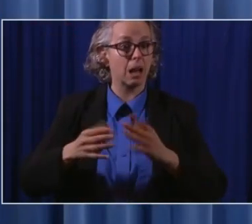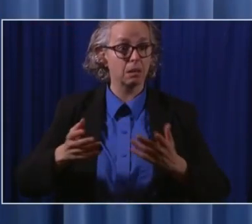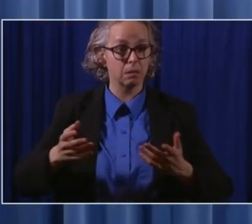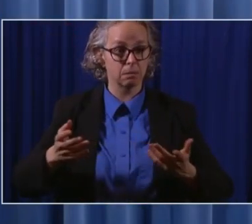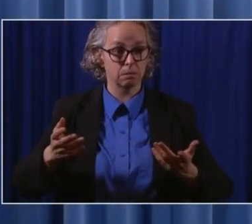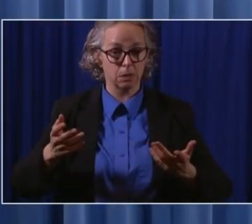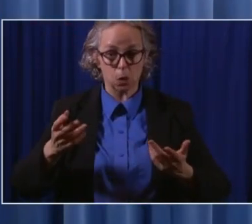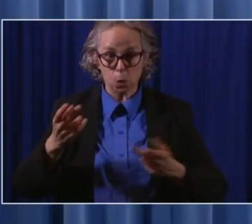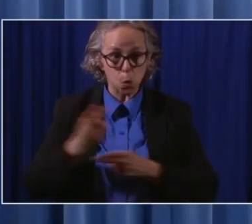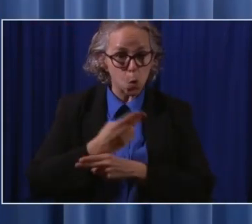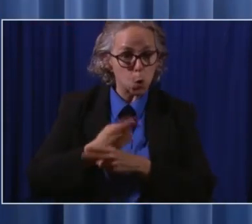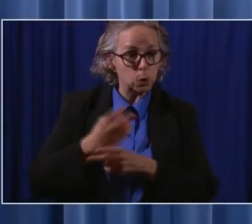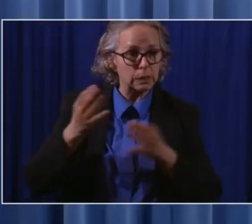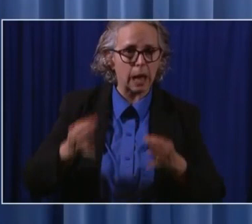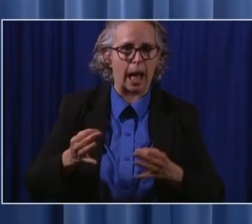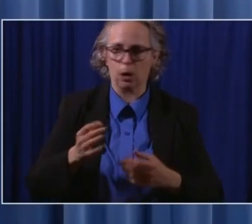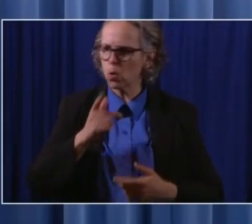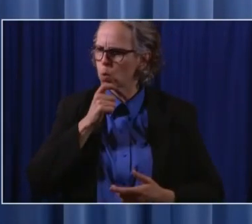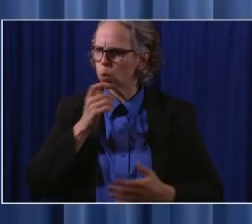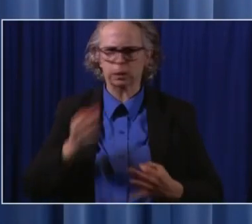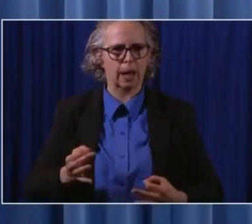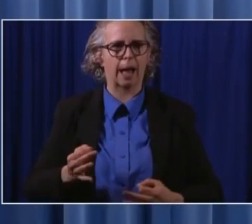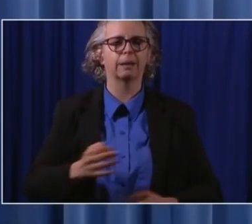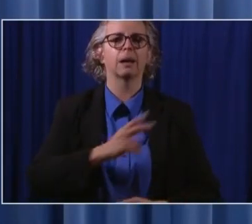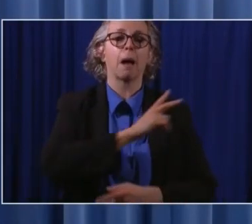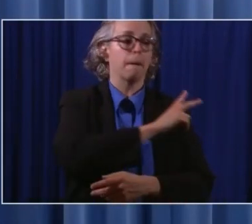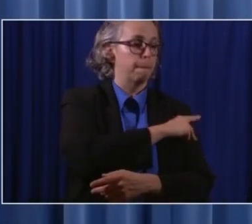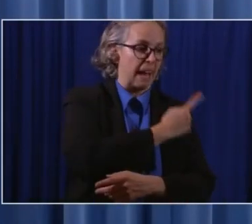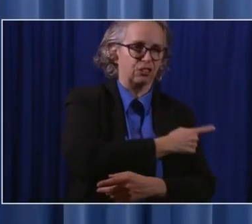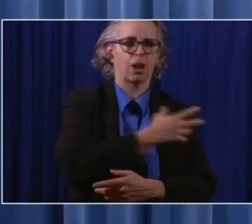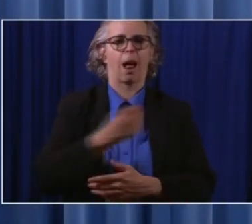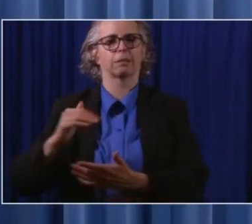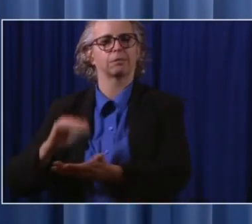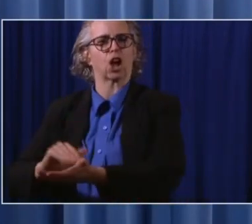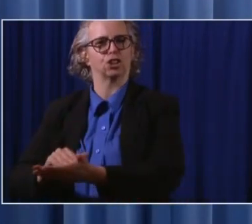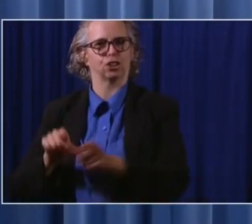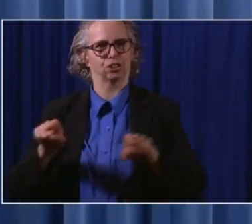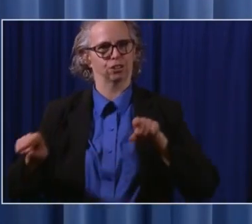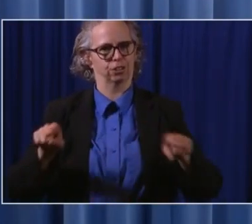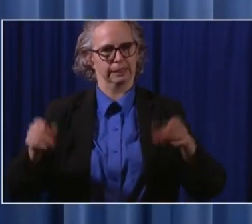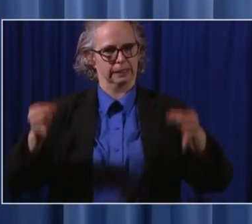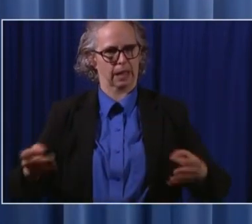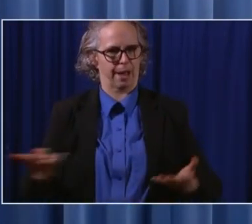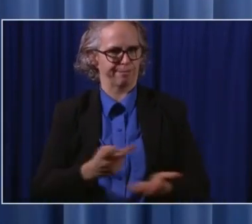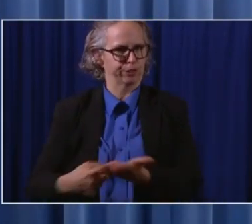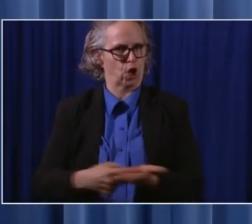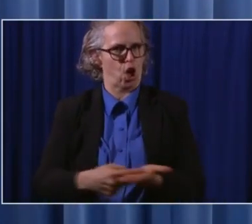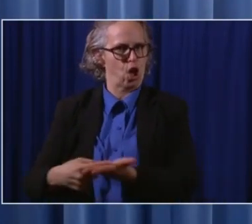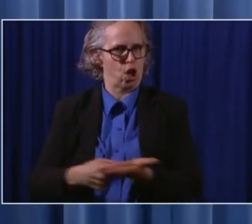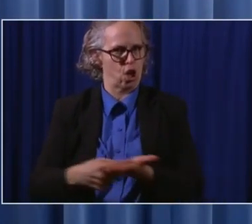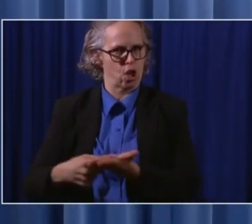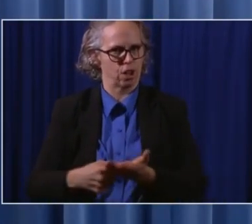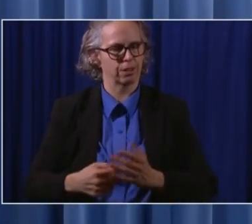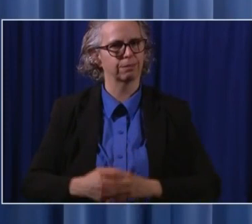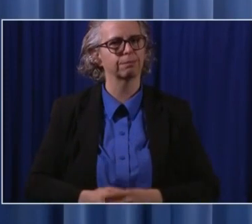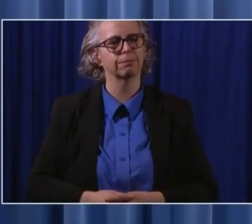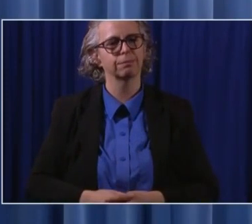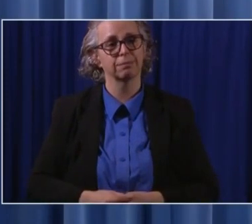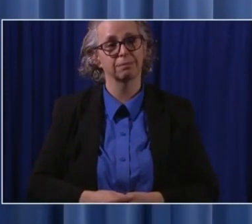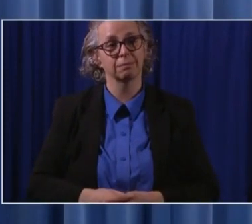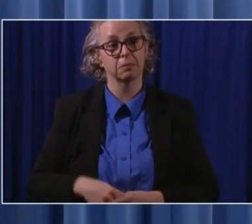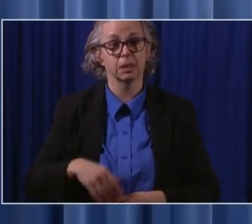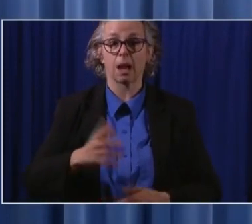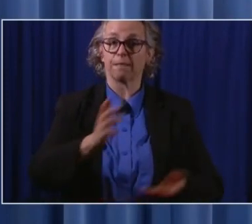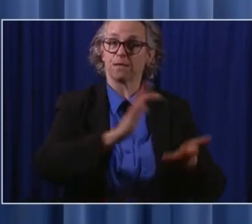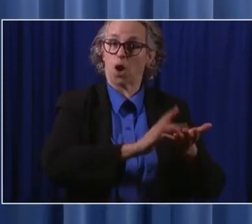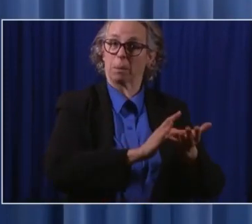a problem with our two regulatory boards when they have something that they determine